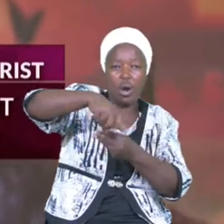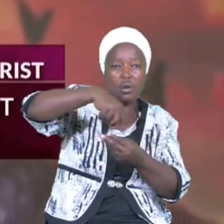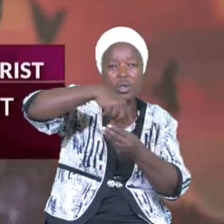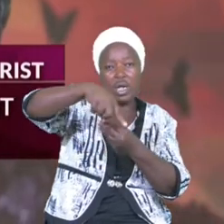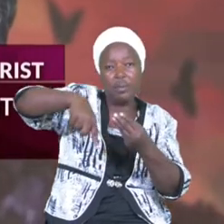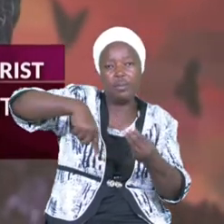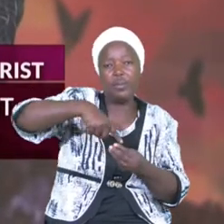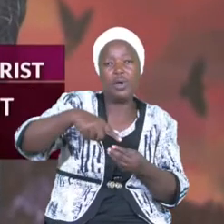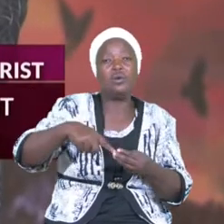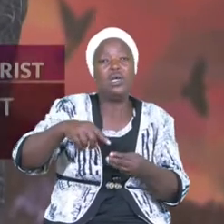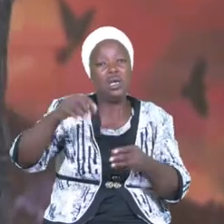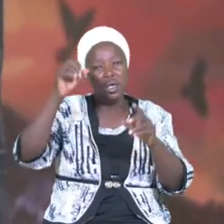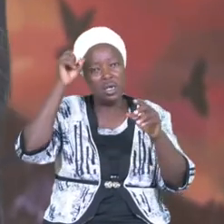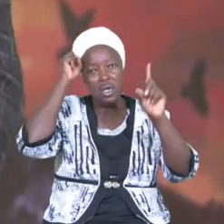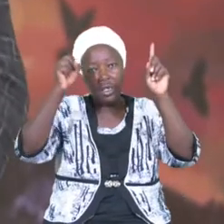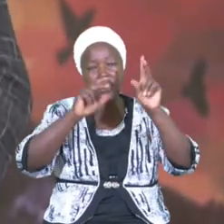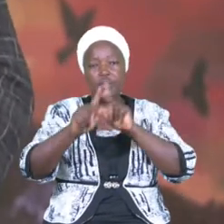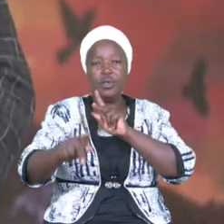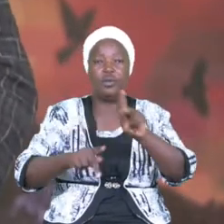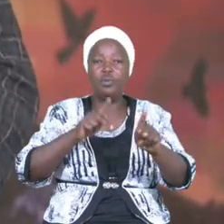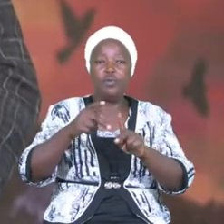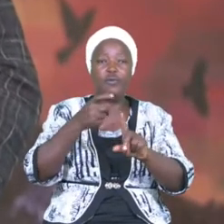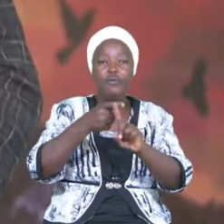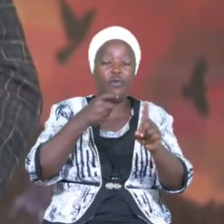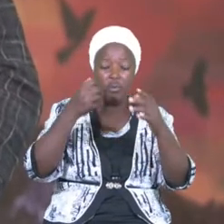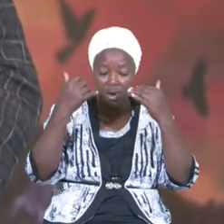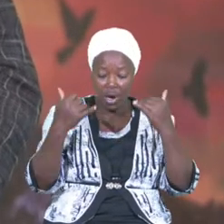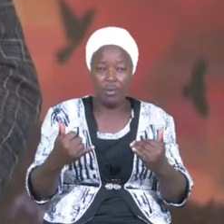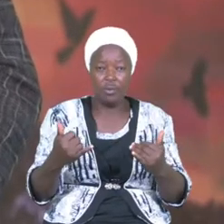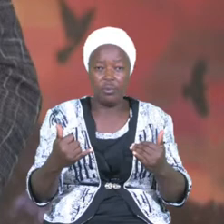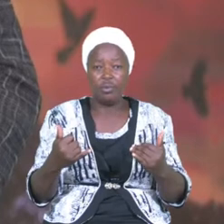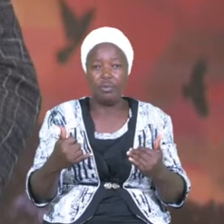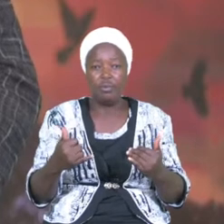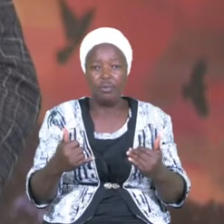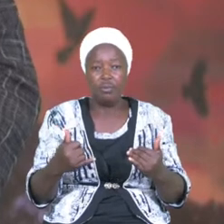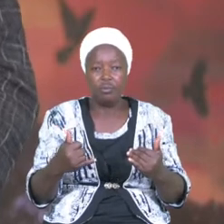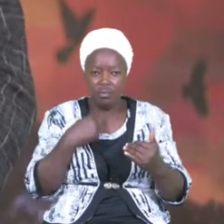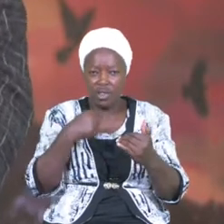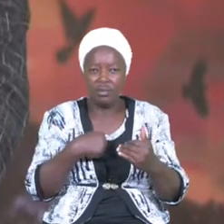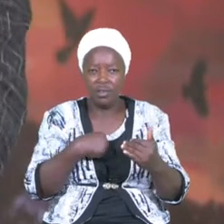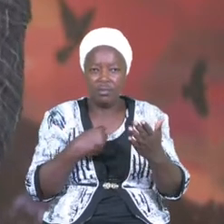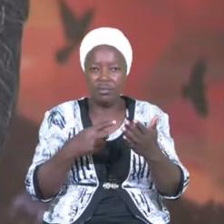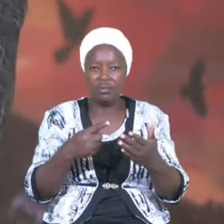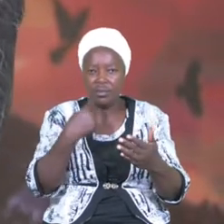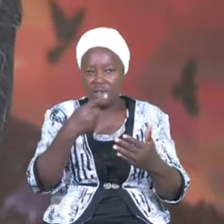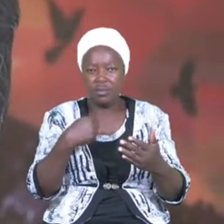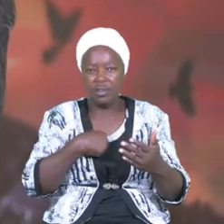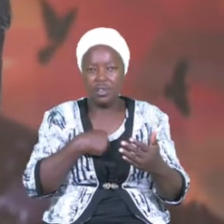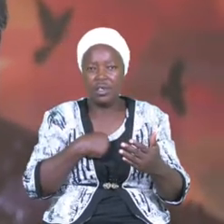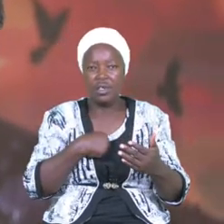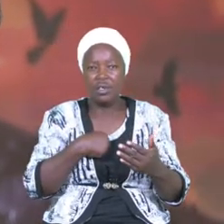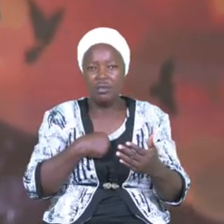his people from henceforth, tell me, even